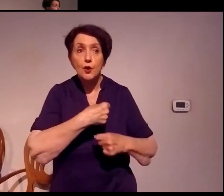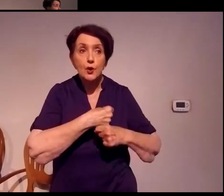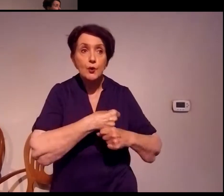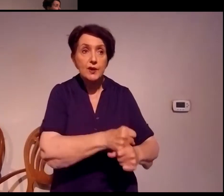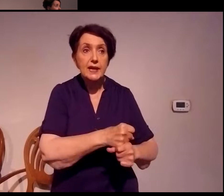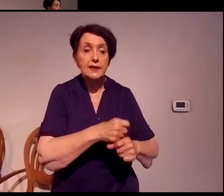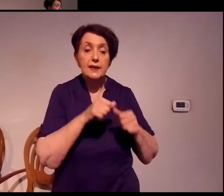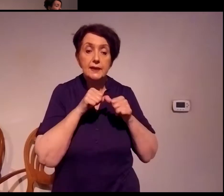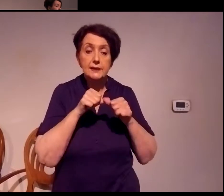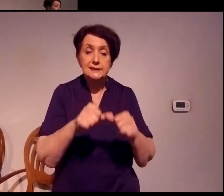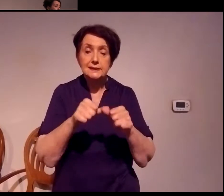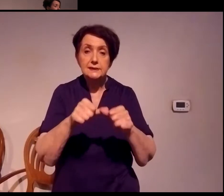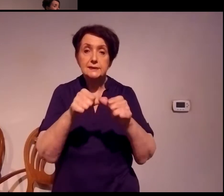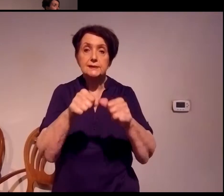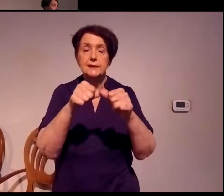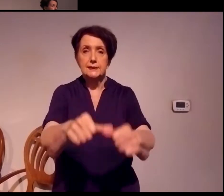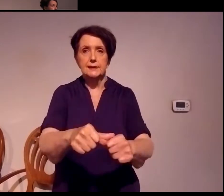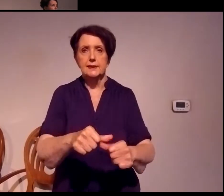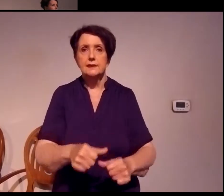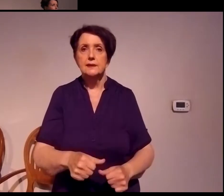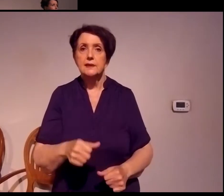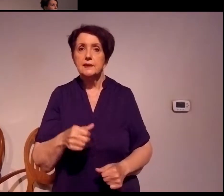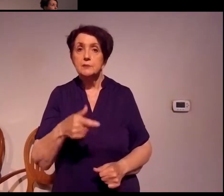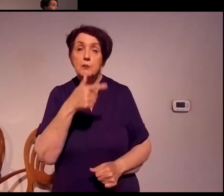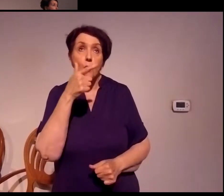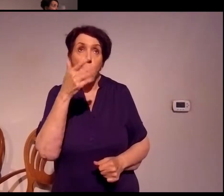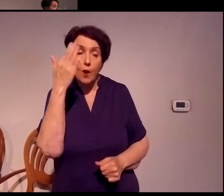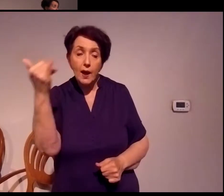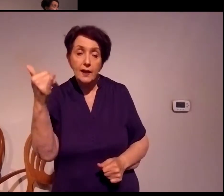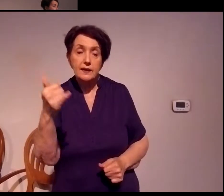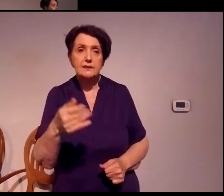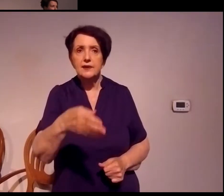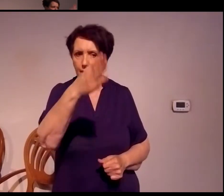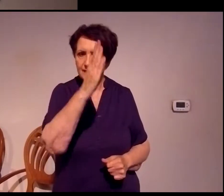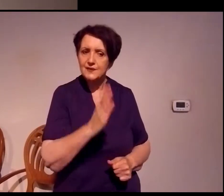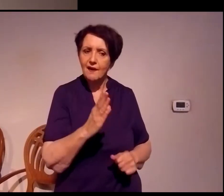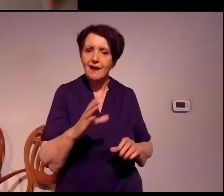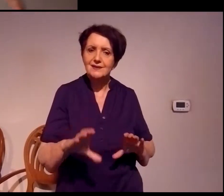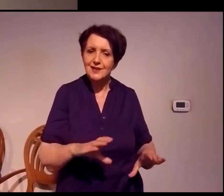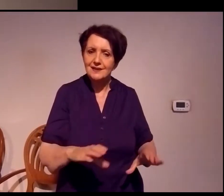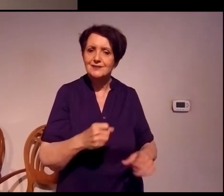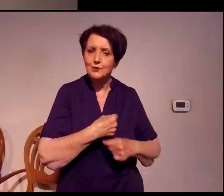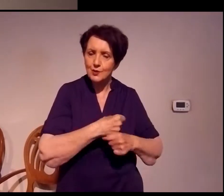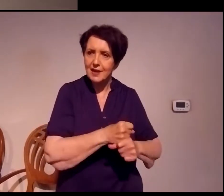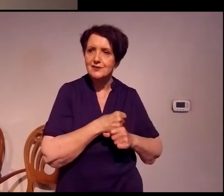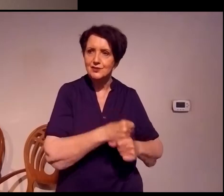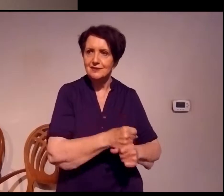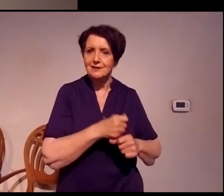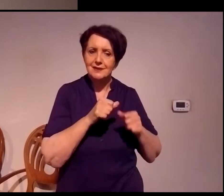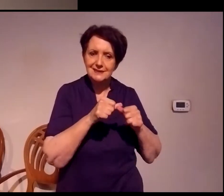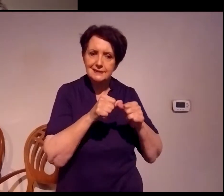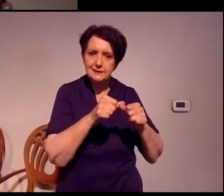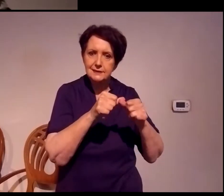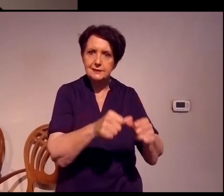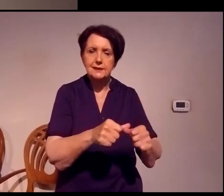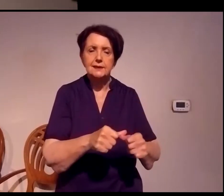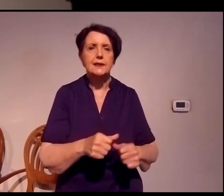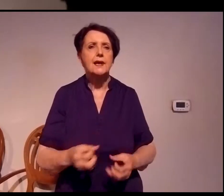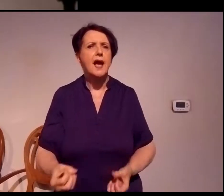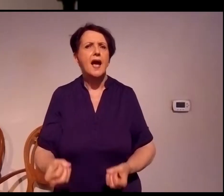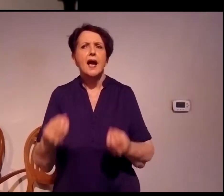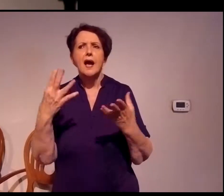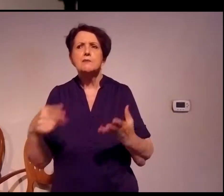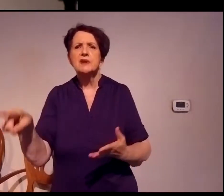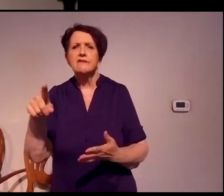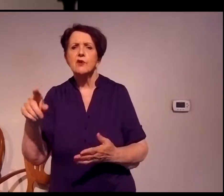what God does. The question becomes, what are you creating? How many of you have the same pattern that you've gone over and